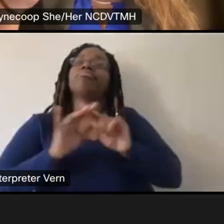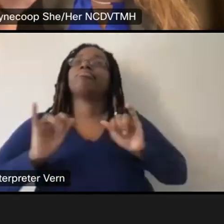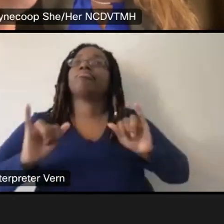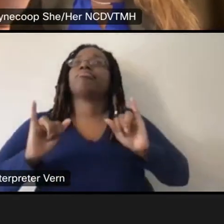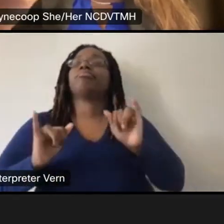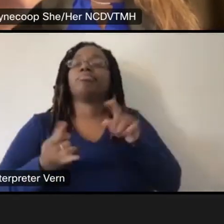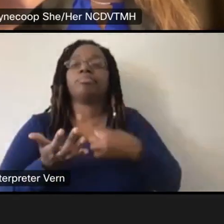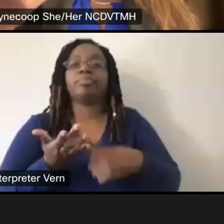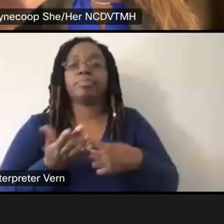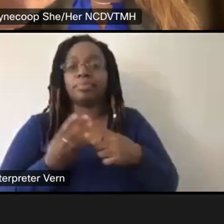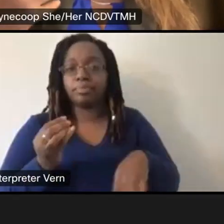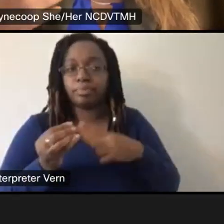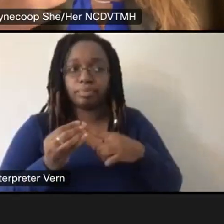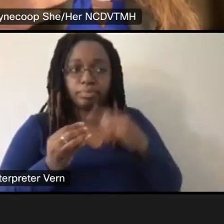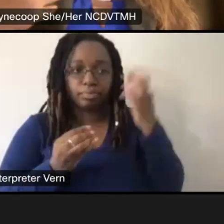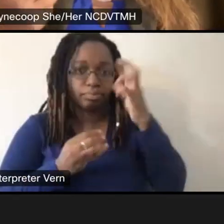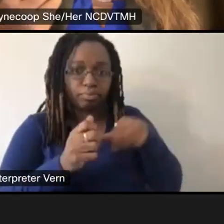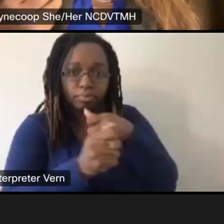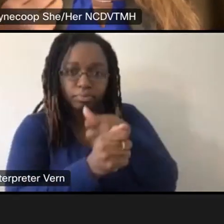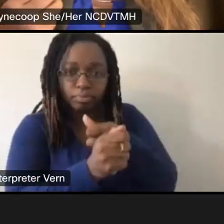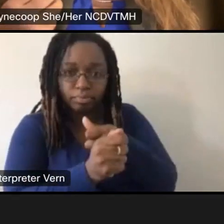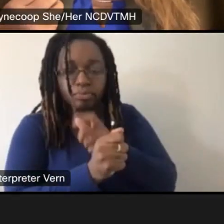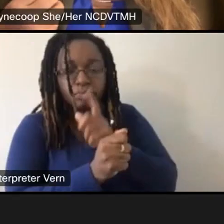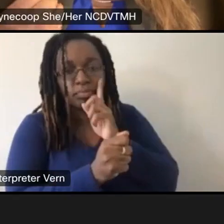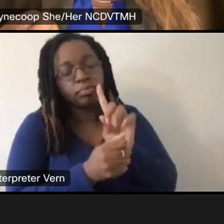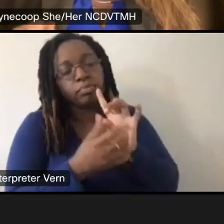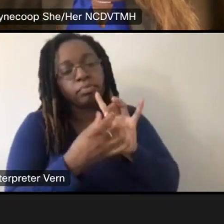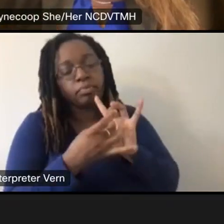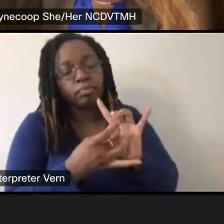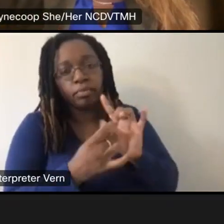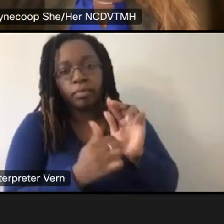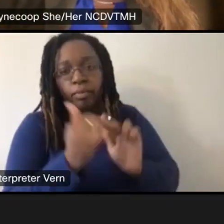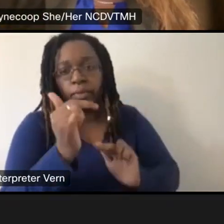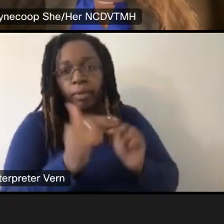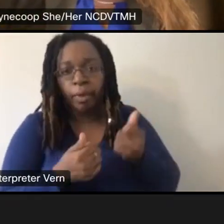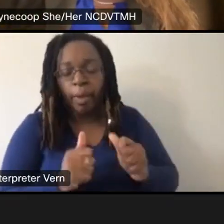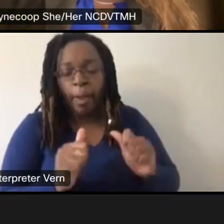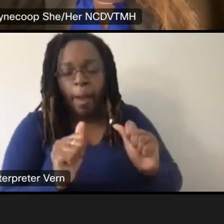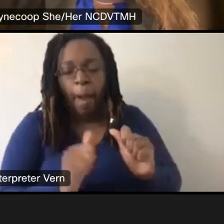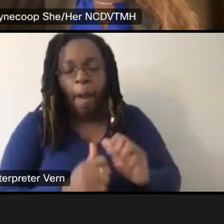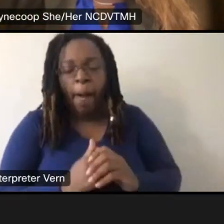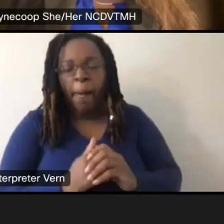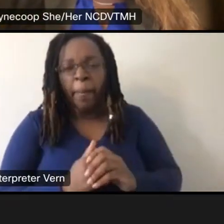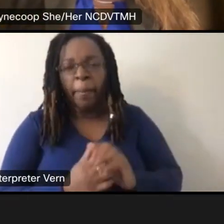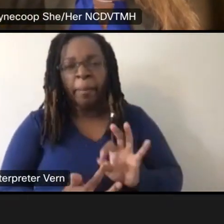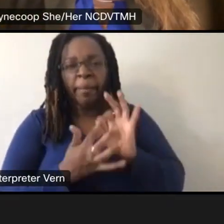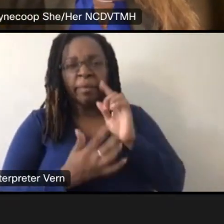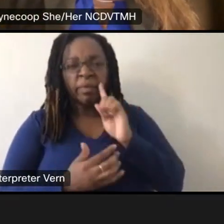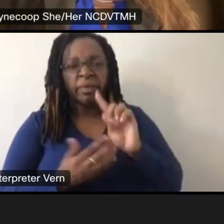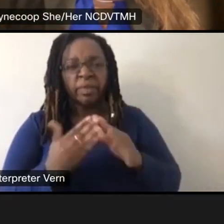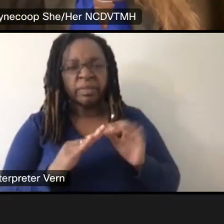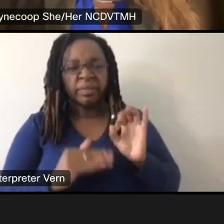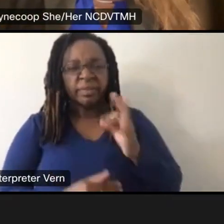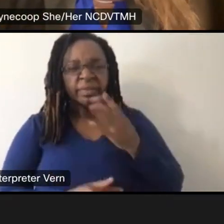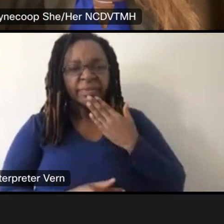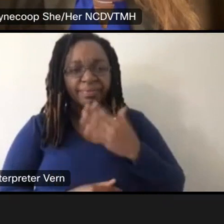the intentionality around relationship building, especially within communities of color,